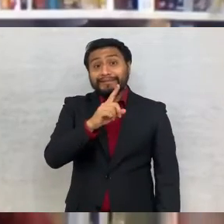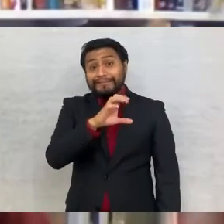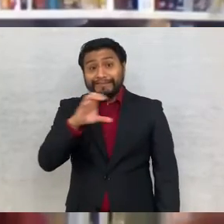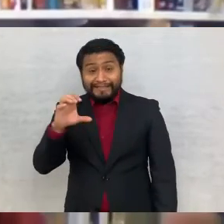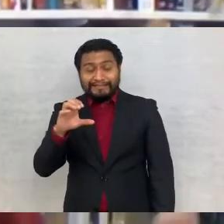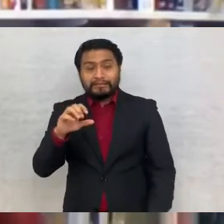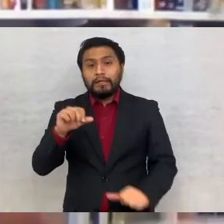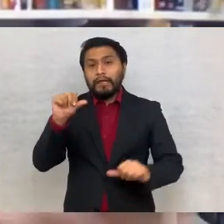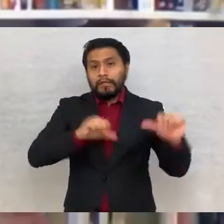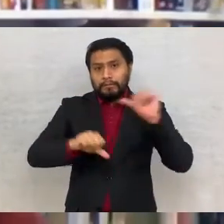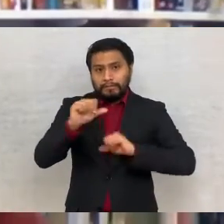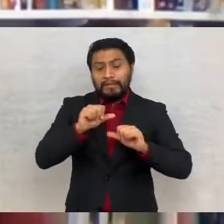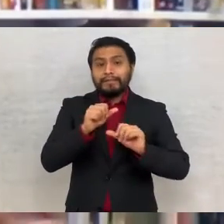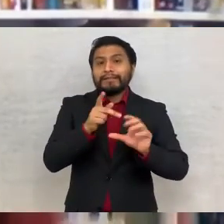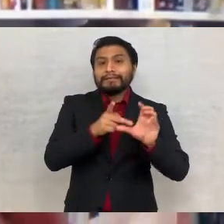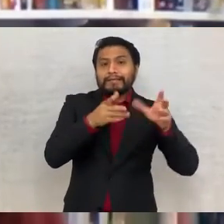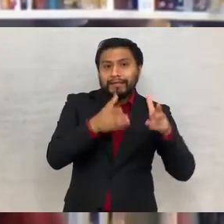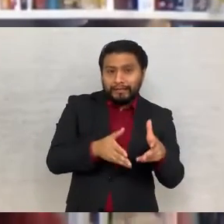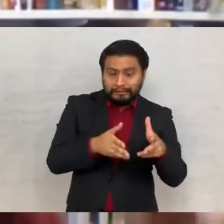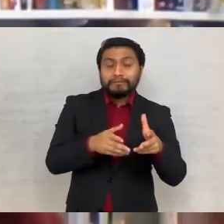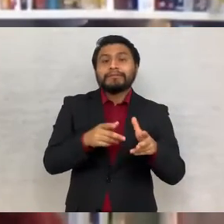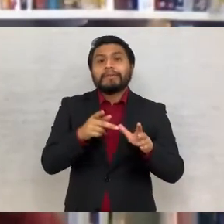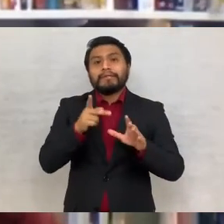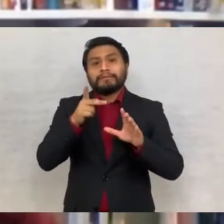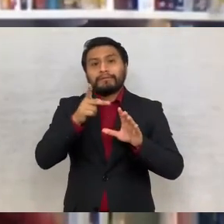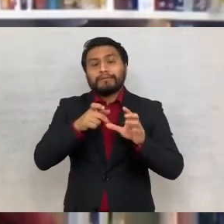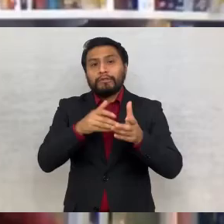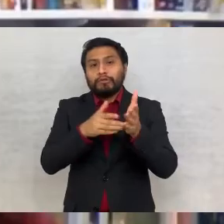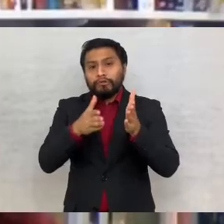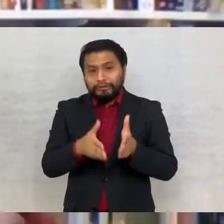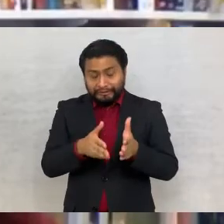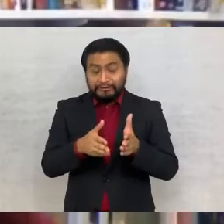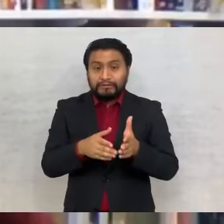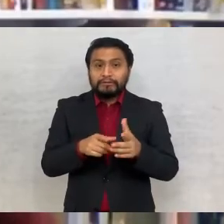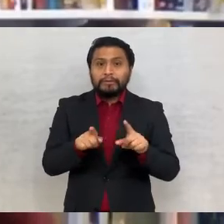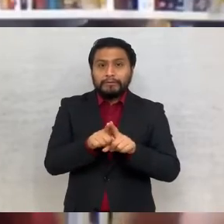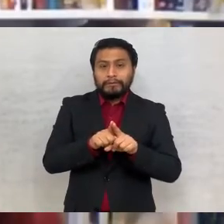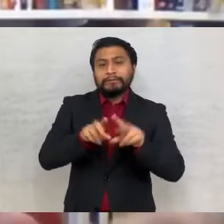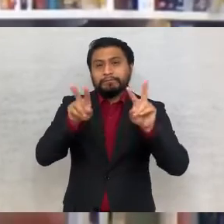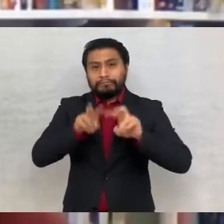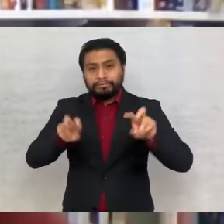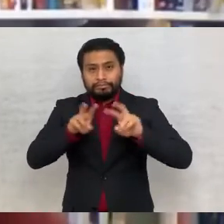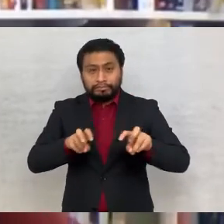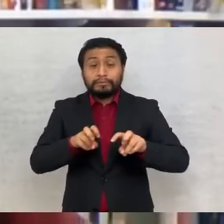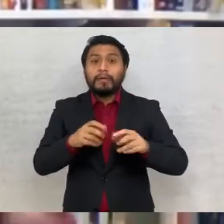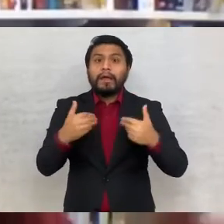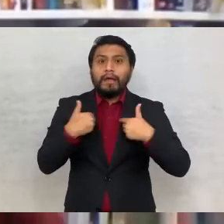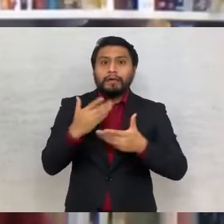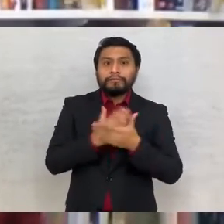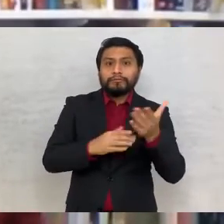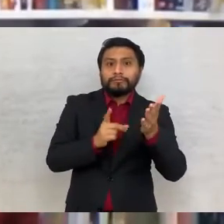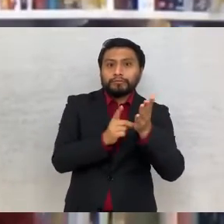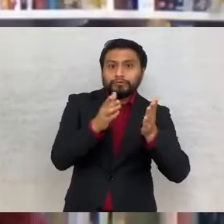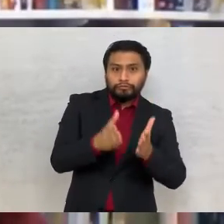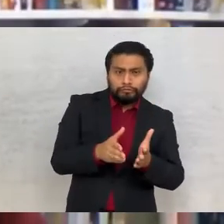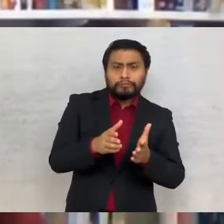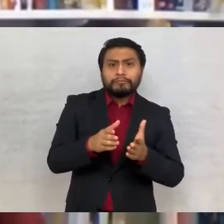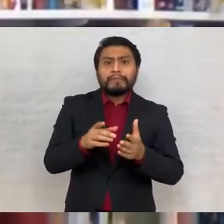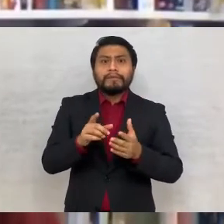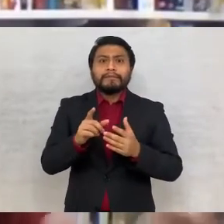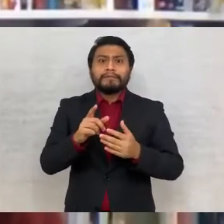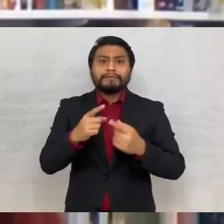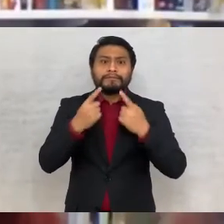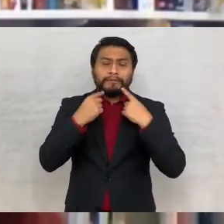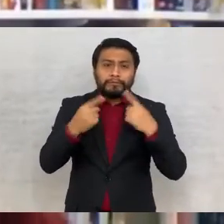issues ranging from denouncing the fakery in the struggle for life as a resource that losers use so as not to perish and spread